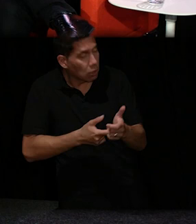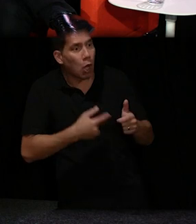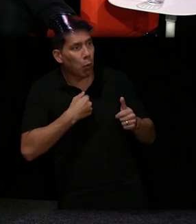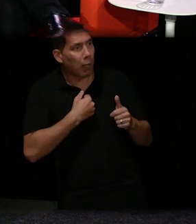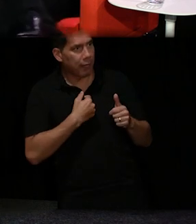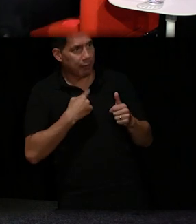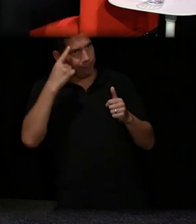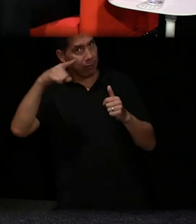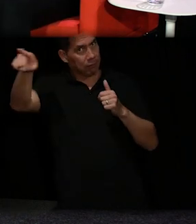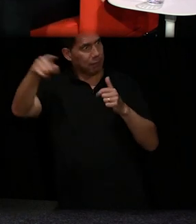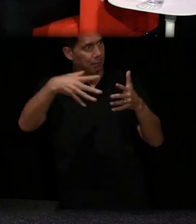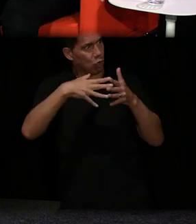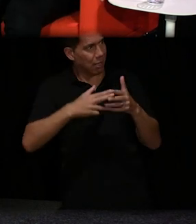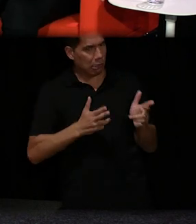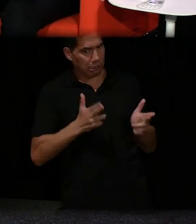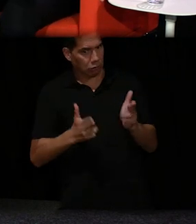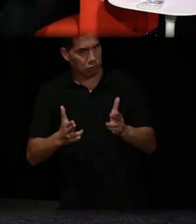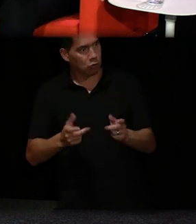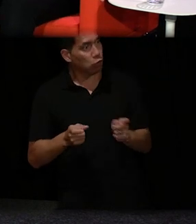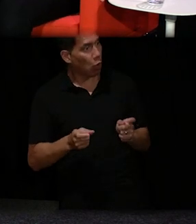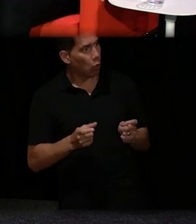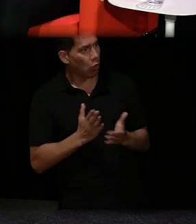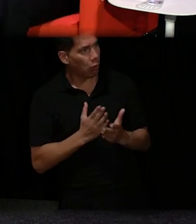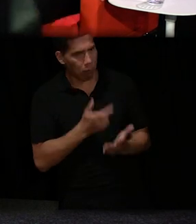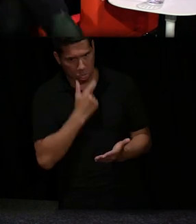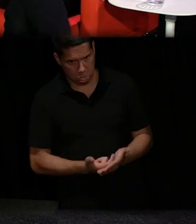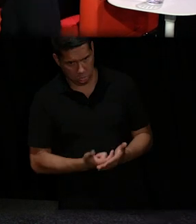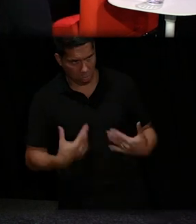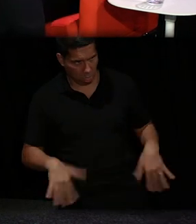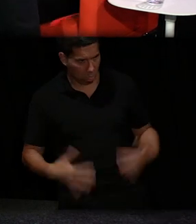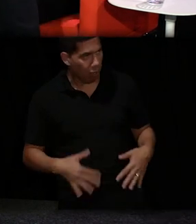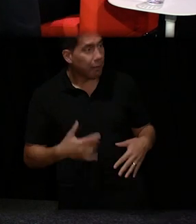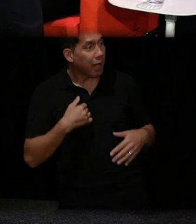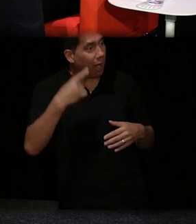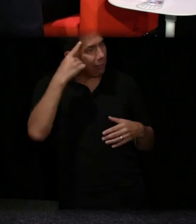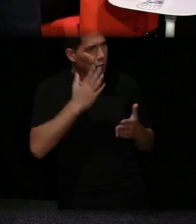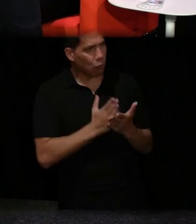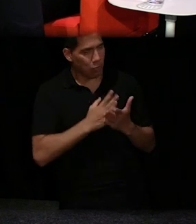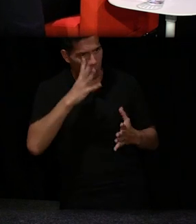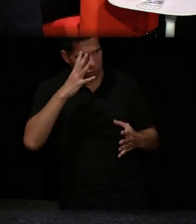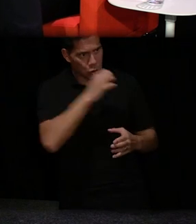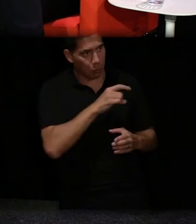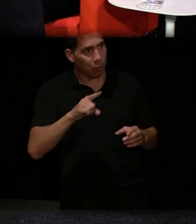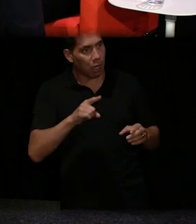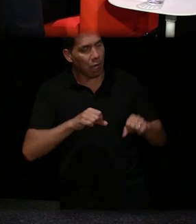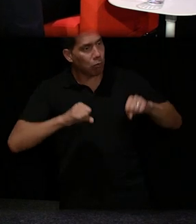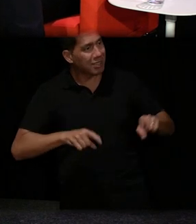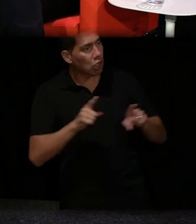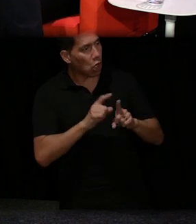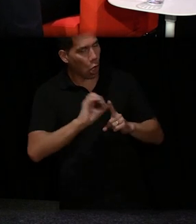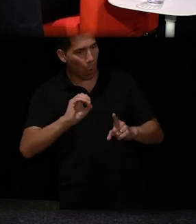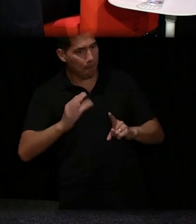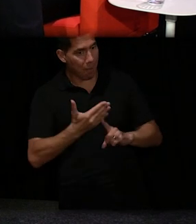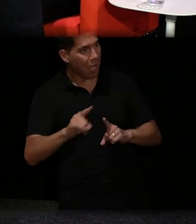obviously, with a fair degree of surprise, and I think have an assumption that a president like Barack Obama had a different view about